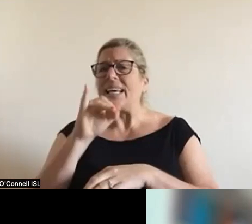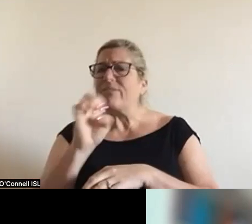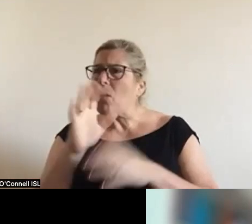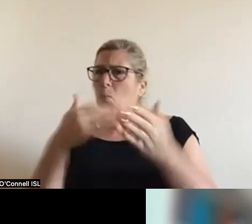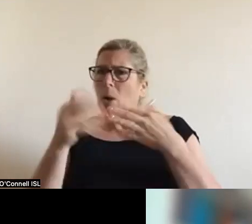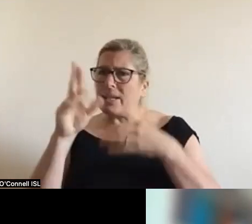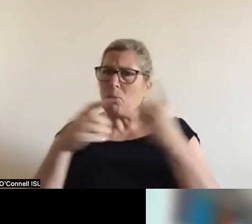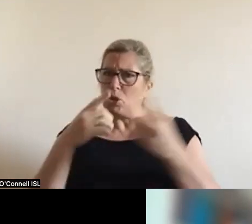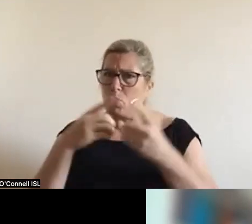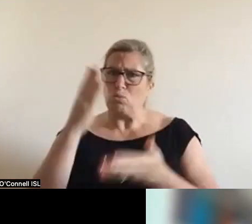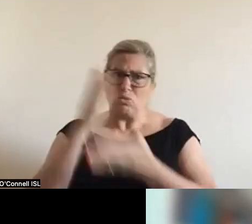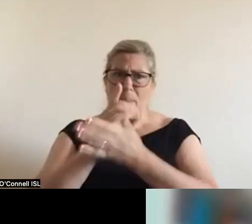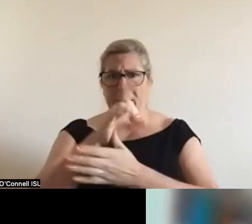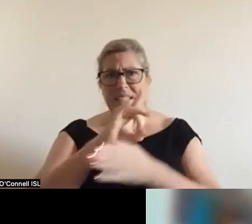this?